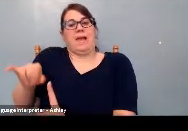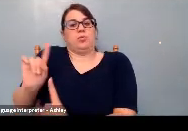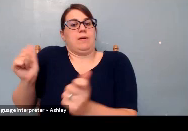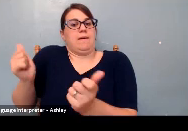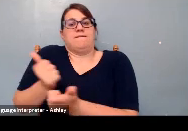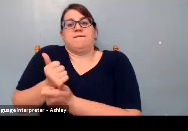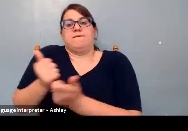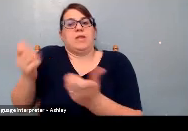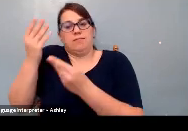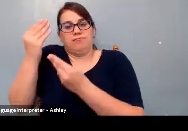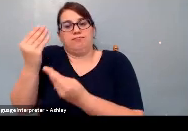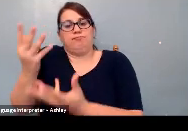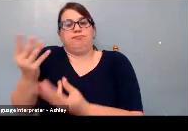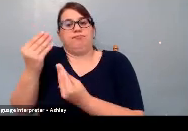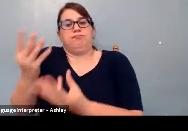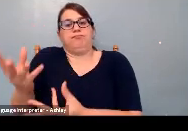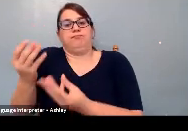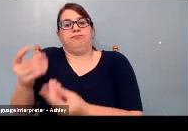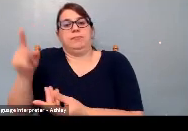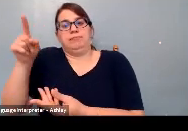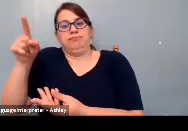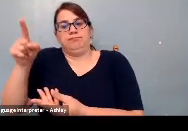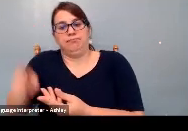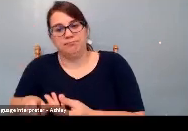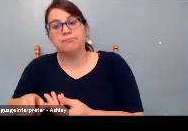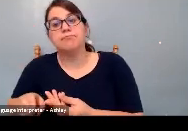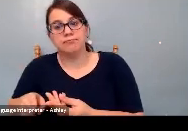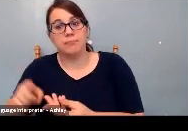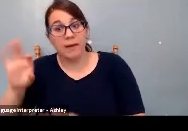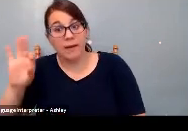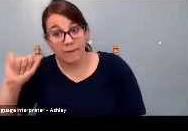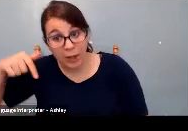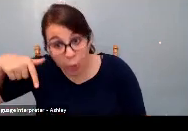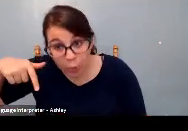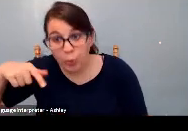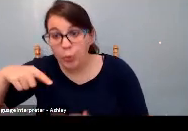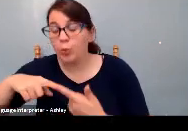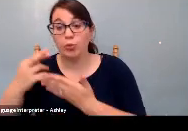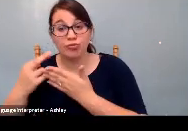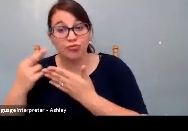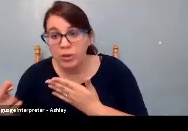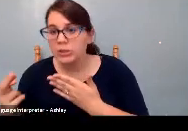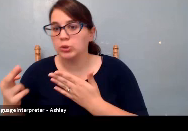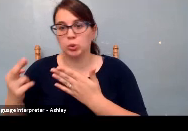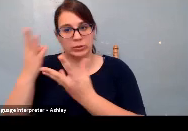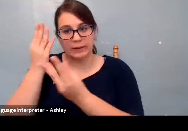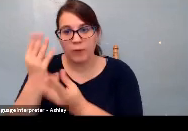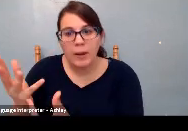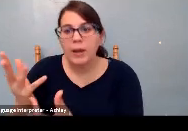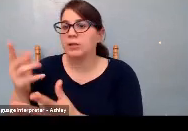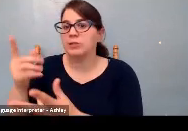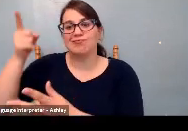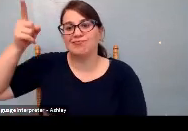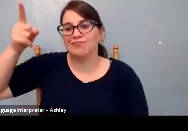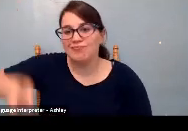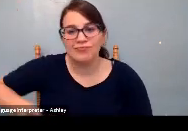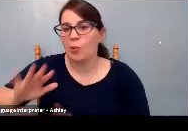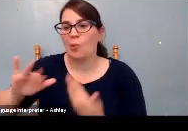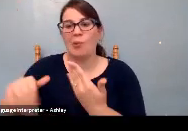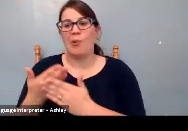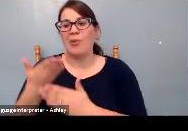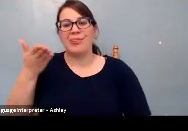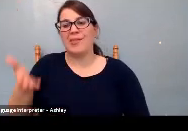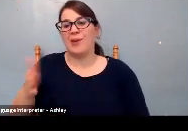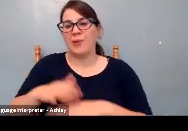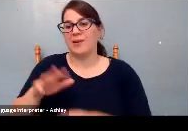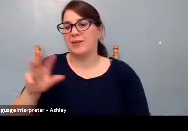program information, frequently asked questions, resources tab. Everything we covered today, is